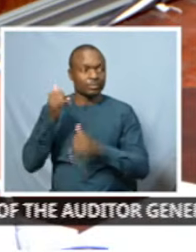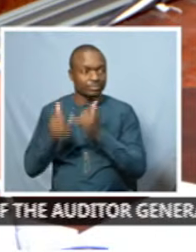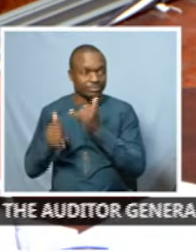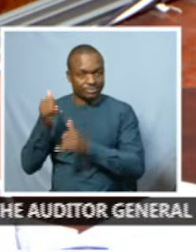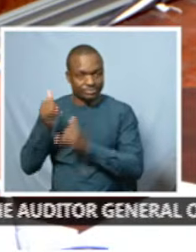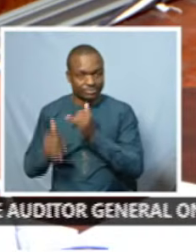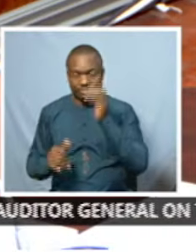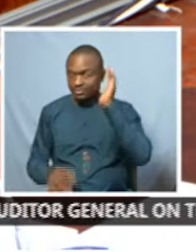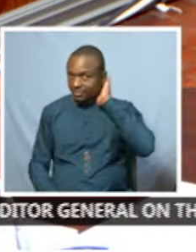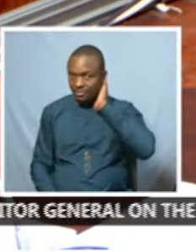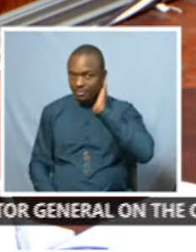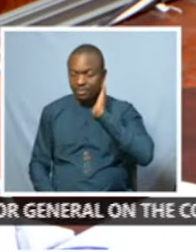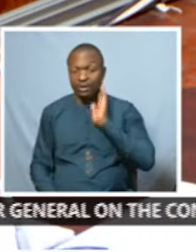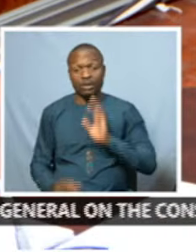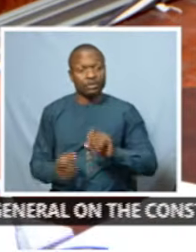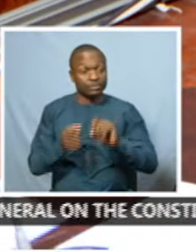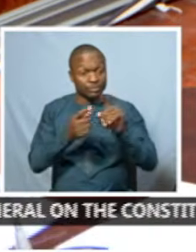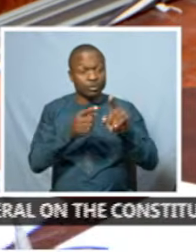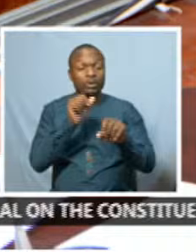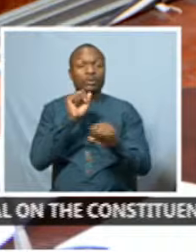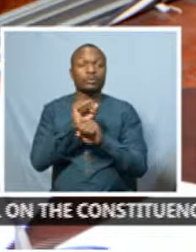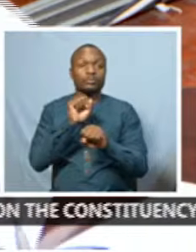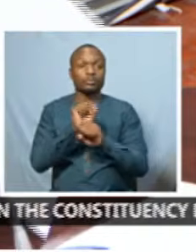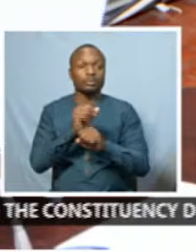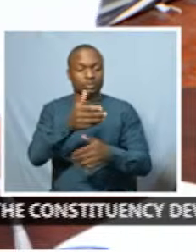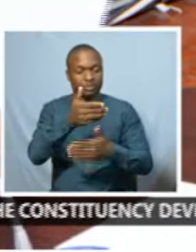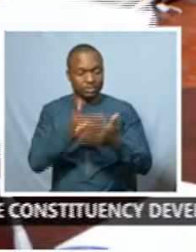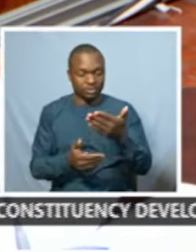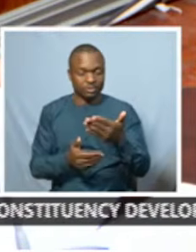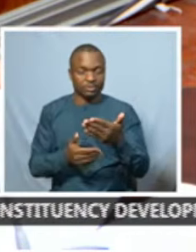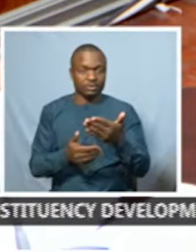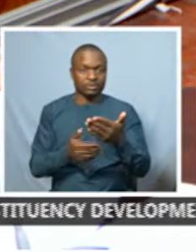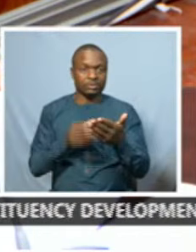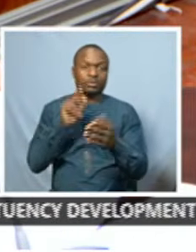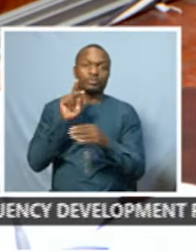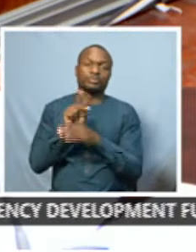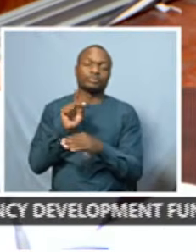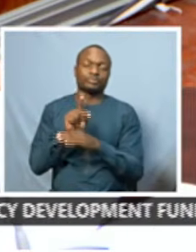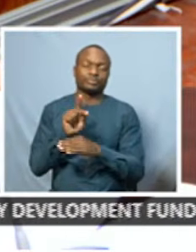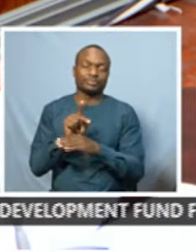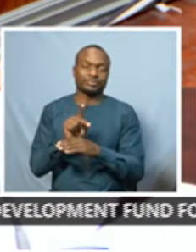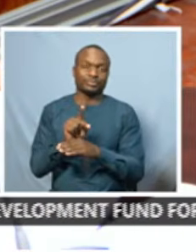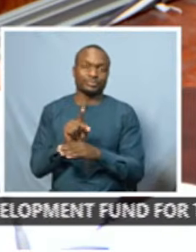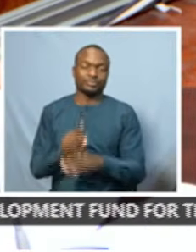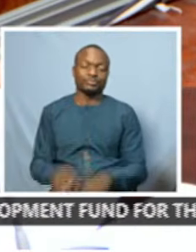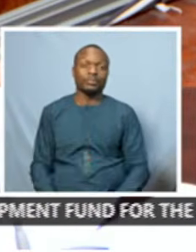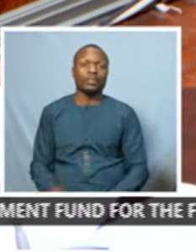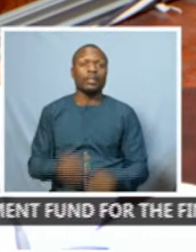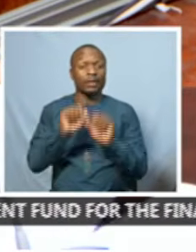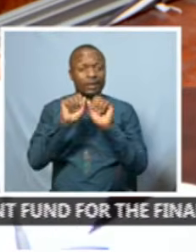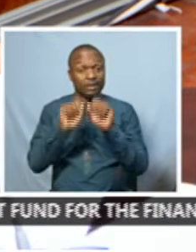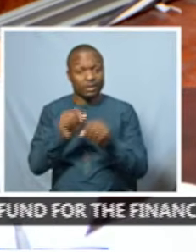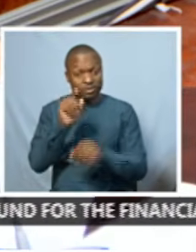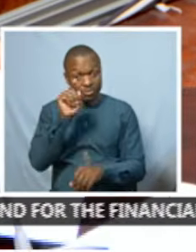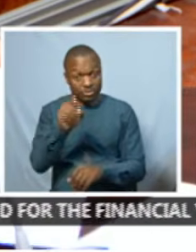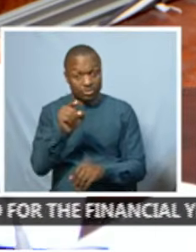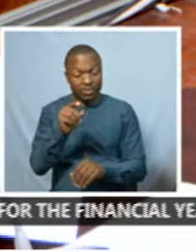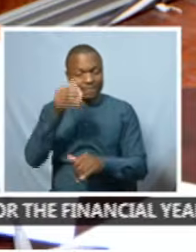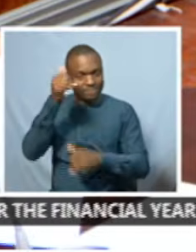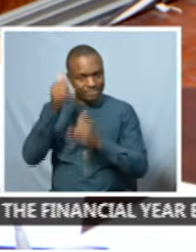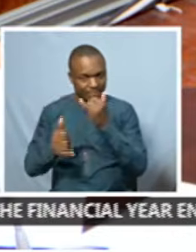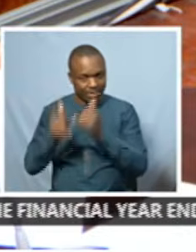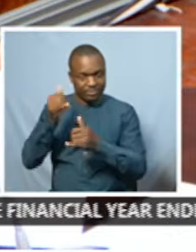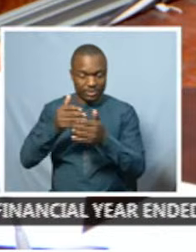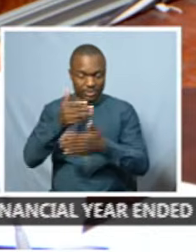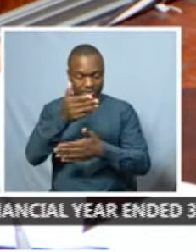conclusion, go and work on these projects. Can you complete